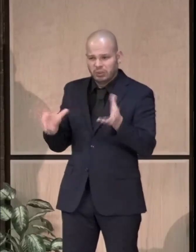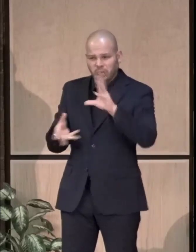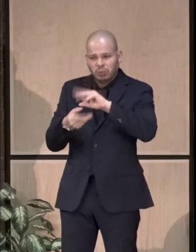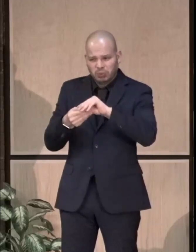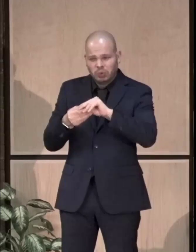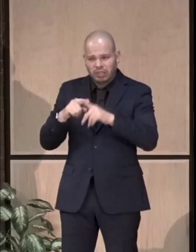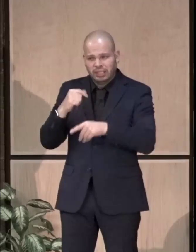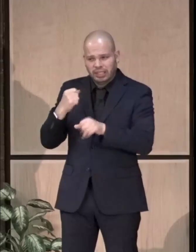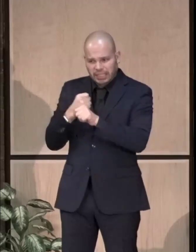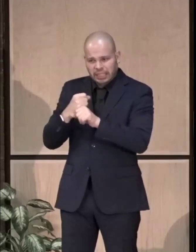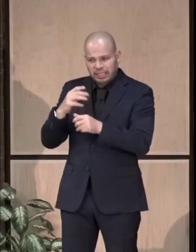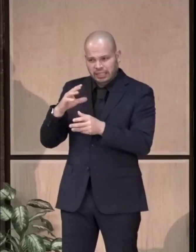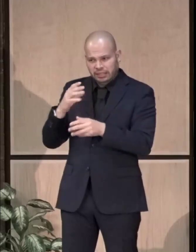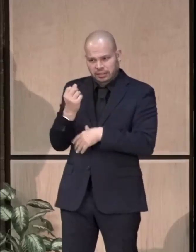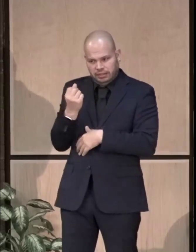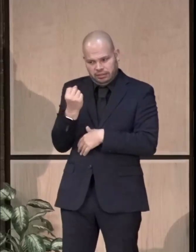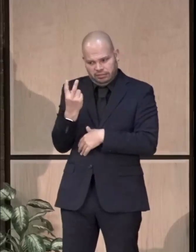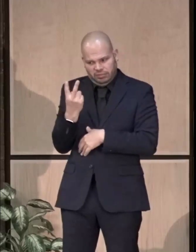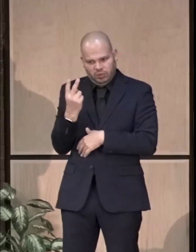Right? Yes. And the limit is 9?